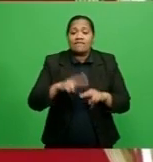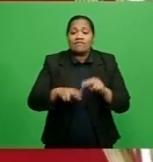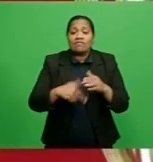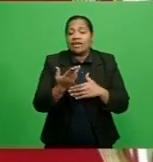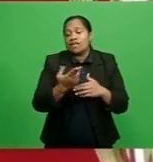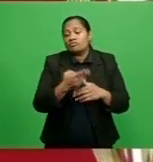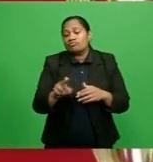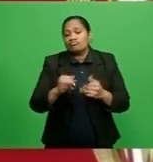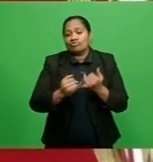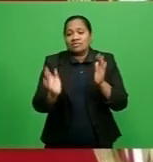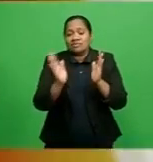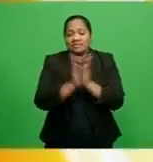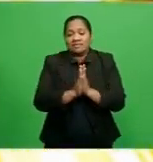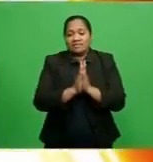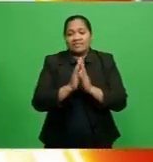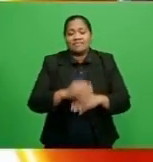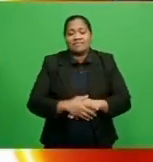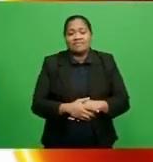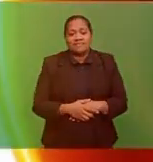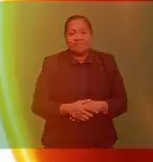Materkula, FBC Sports.